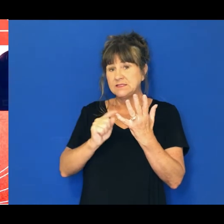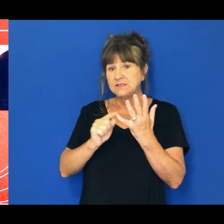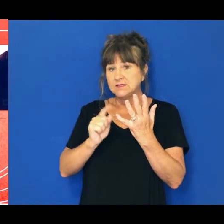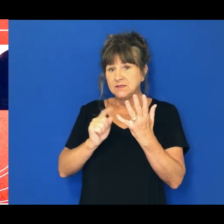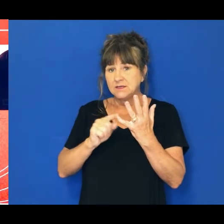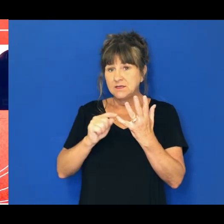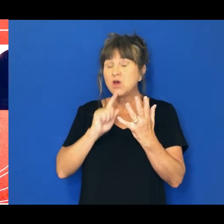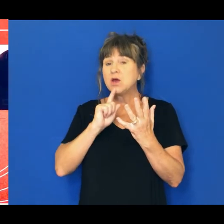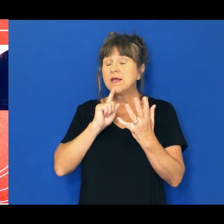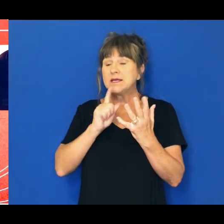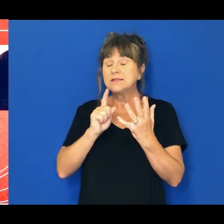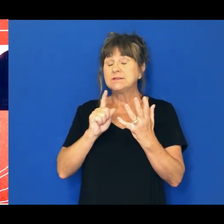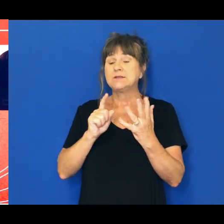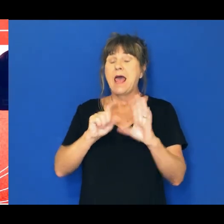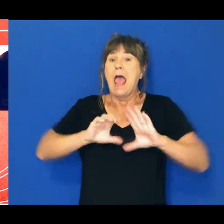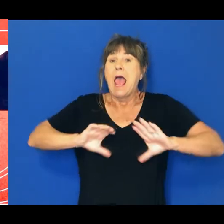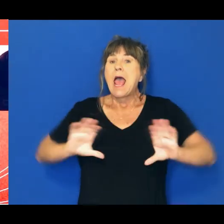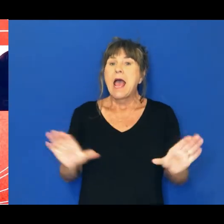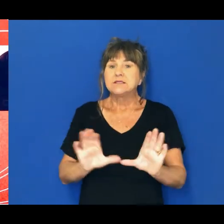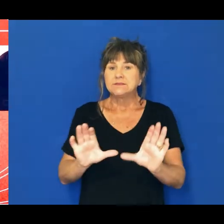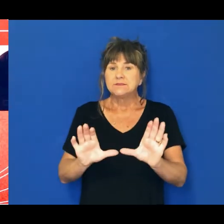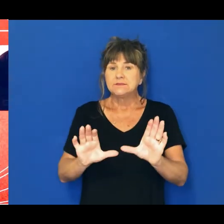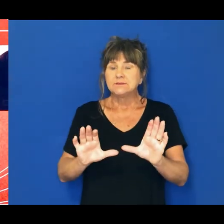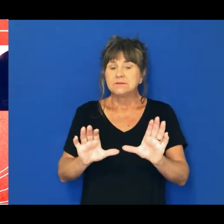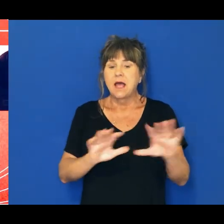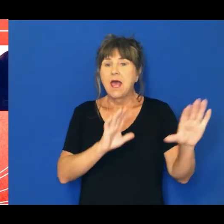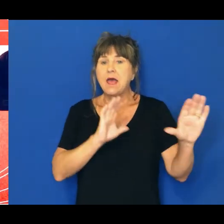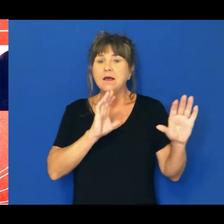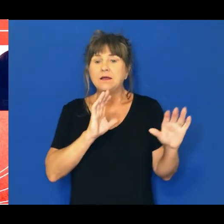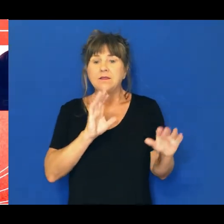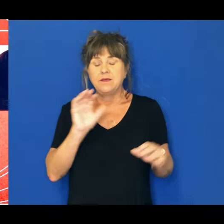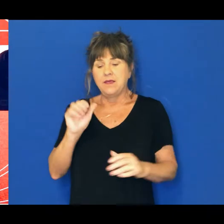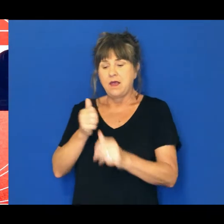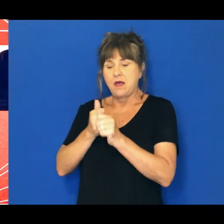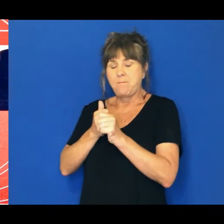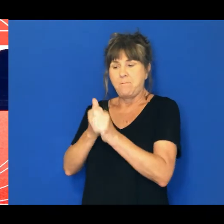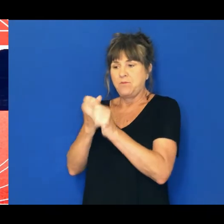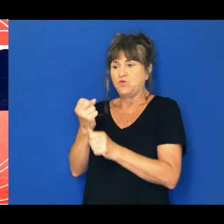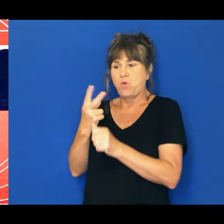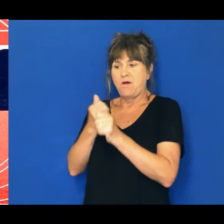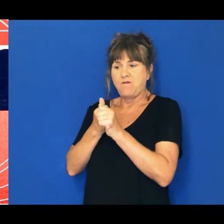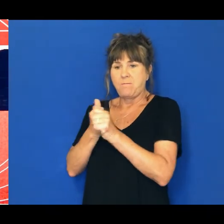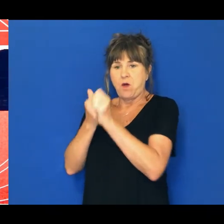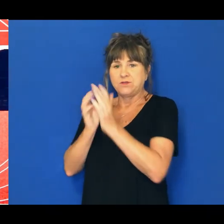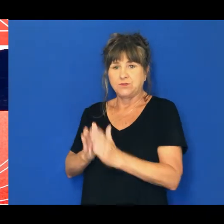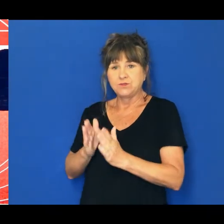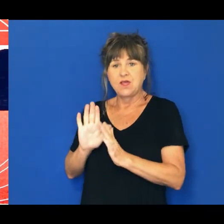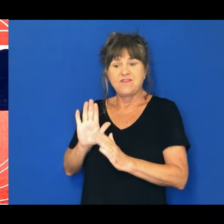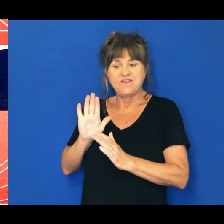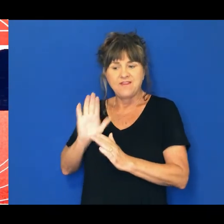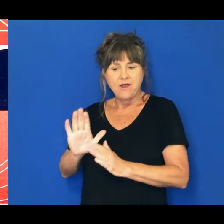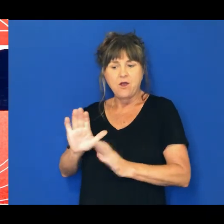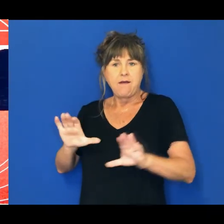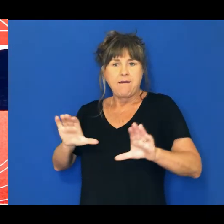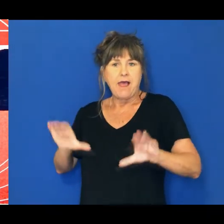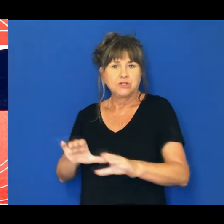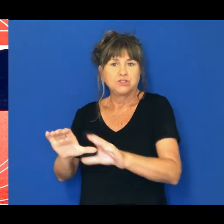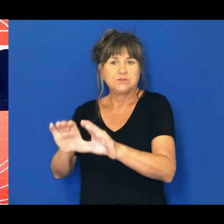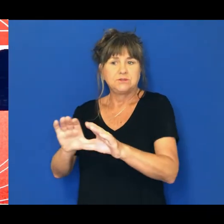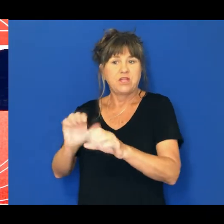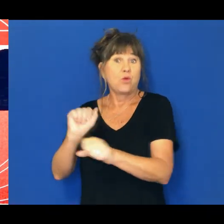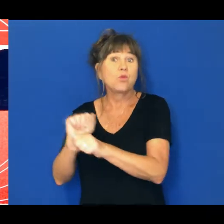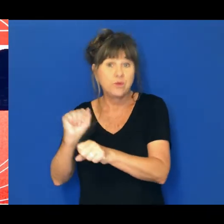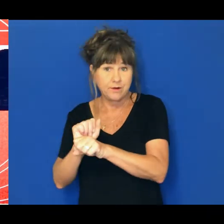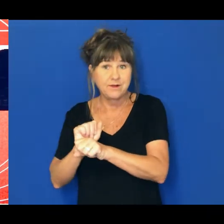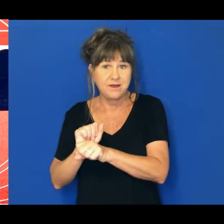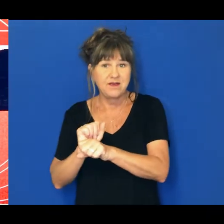in your Bible, but really it's the Acts of the Apostles, or the actions of the apostles, or say it this way, it's the